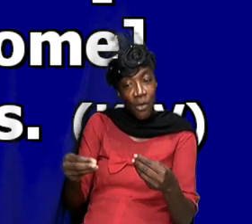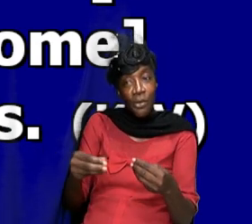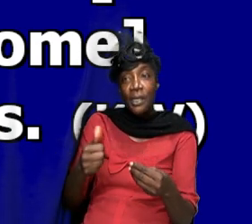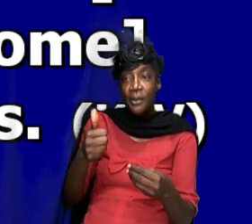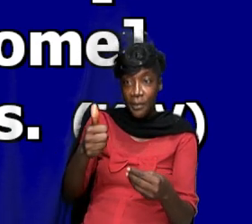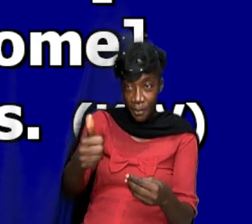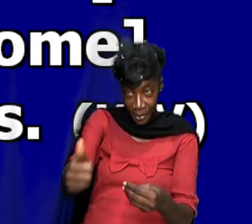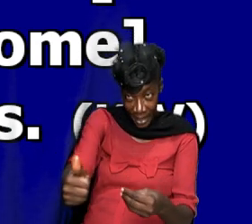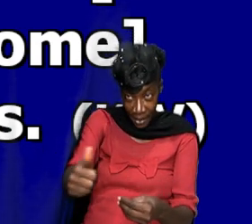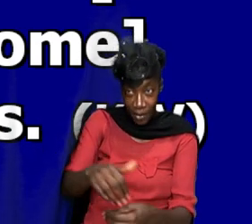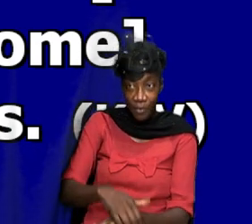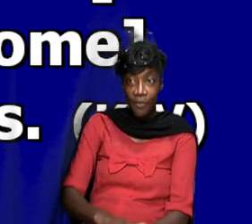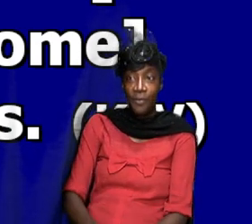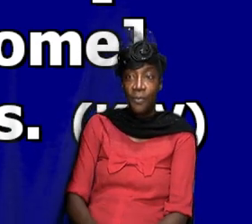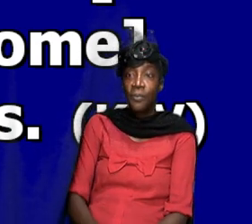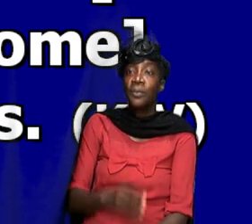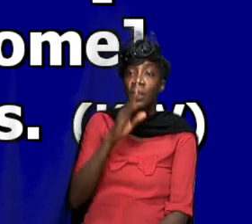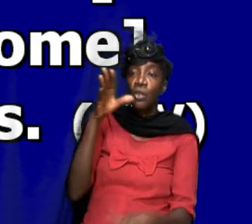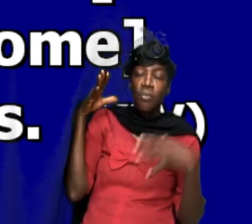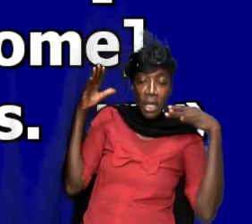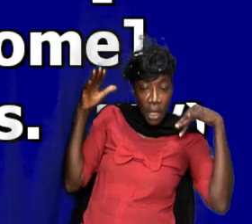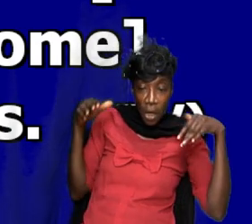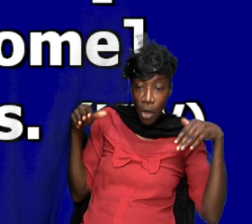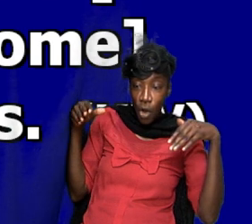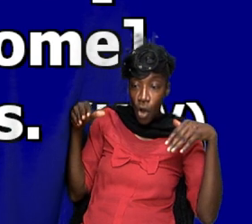chariots, and to be his horsemen.